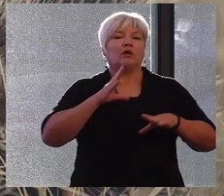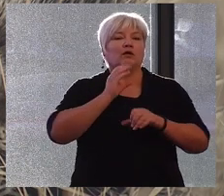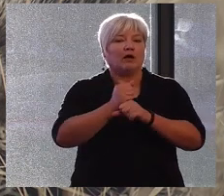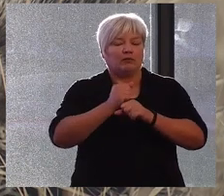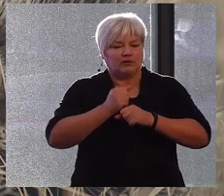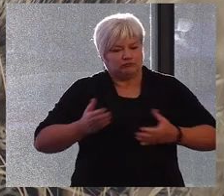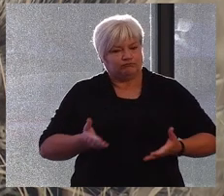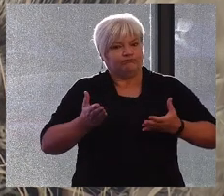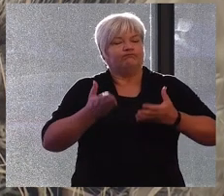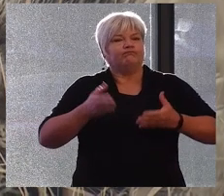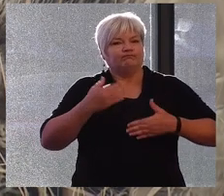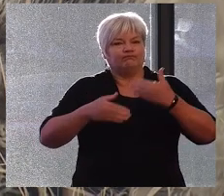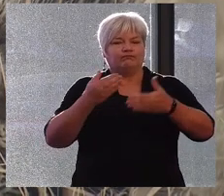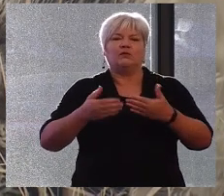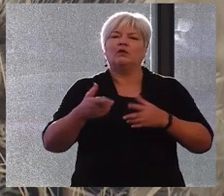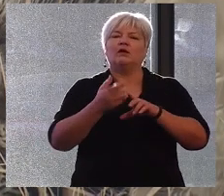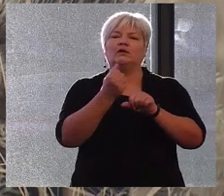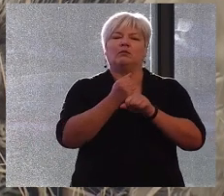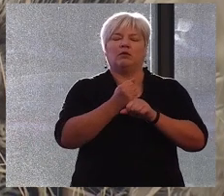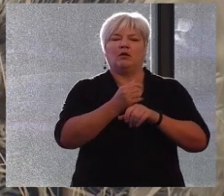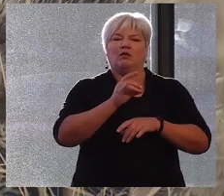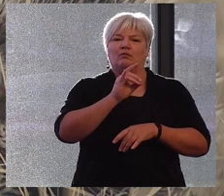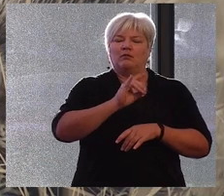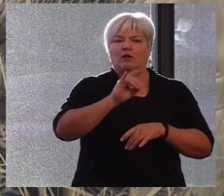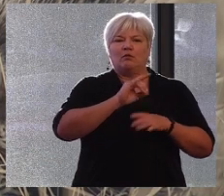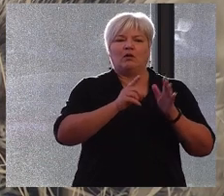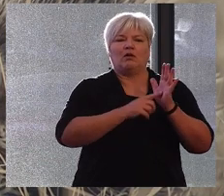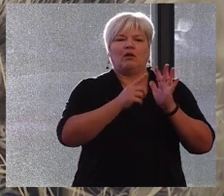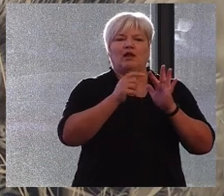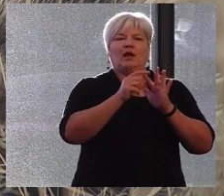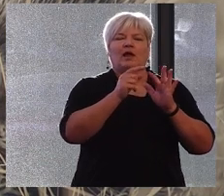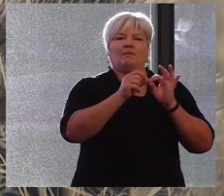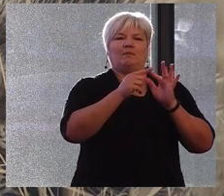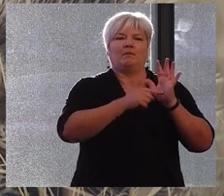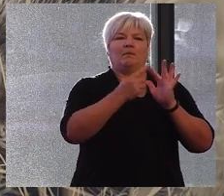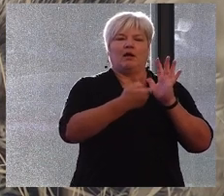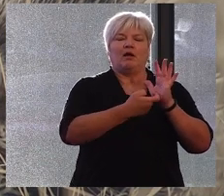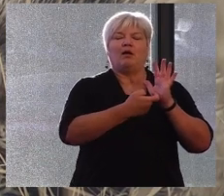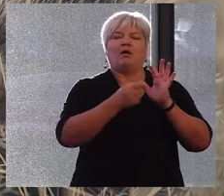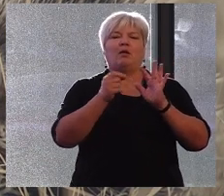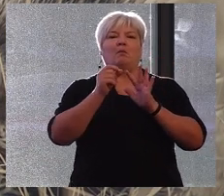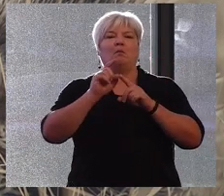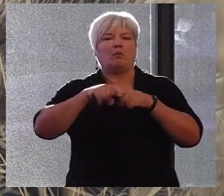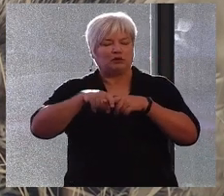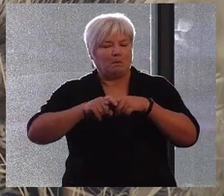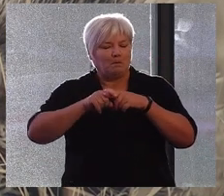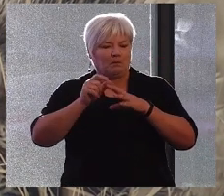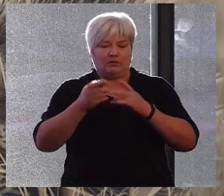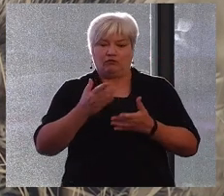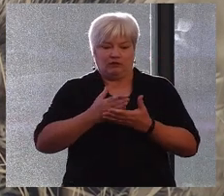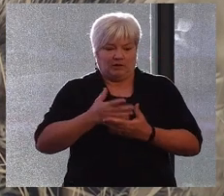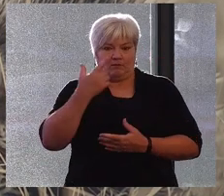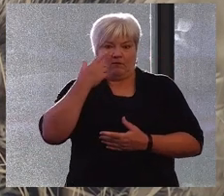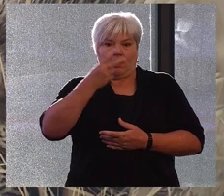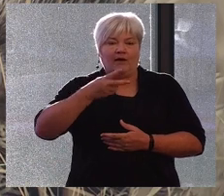with species like the leadbeater possum. The leadbeater possum was incredibly rediscovered in 1961 and has been the focus of significant